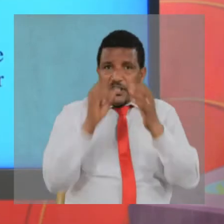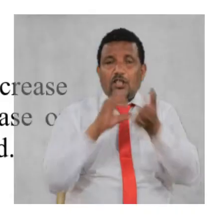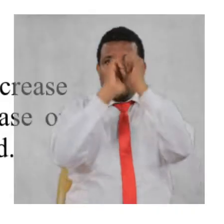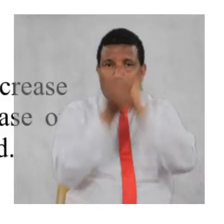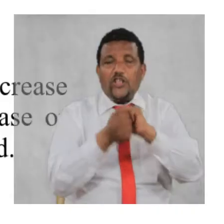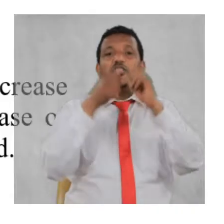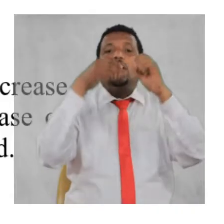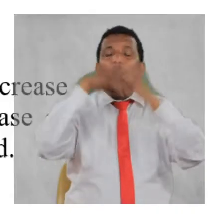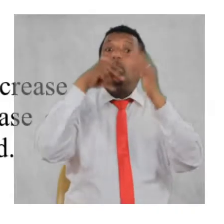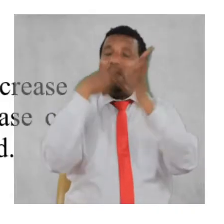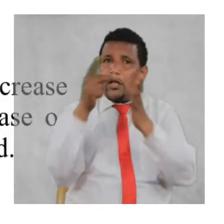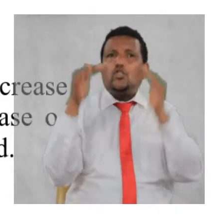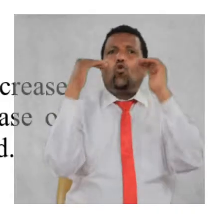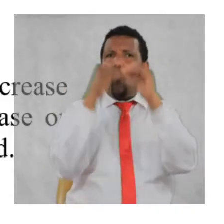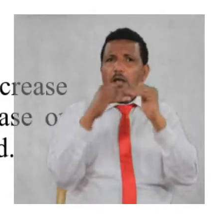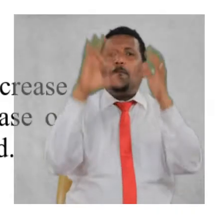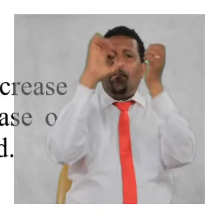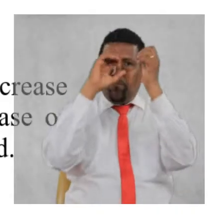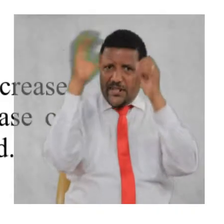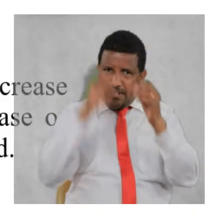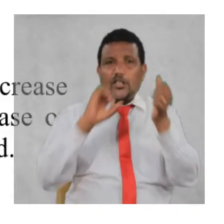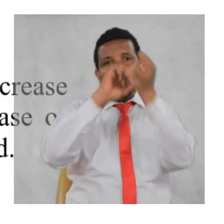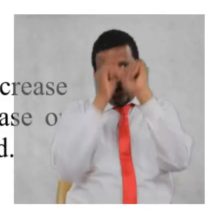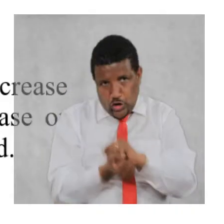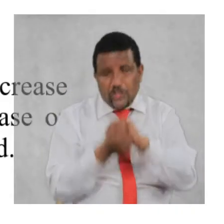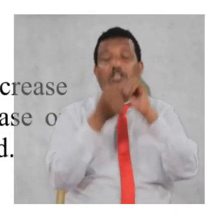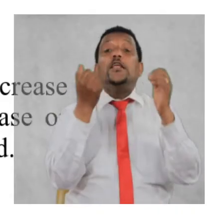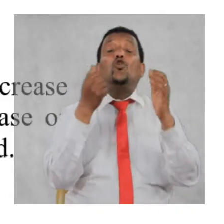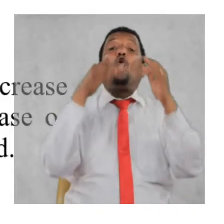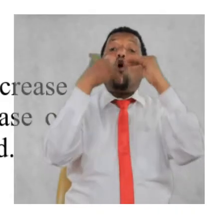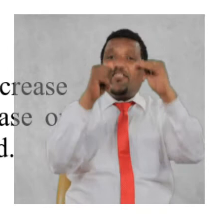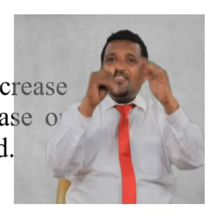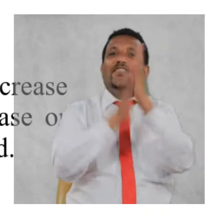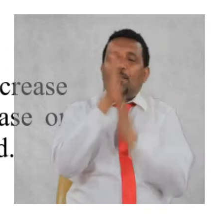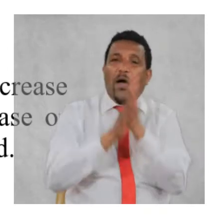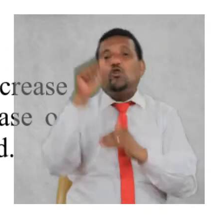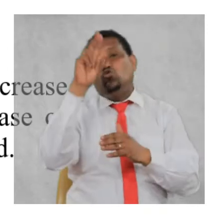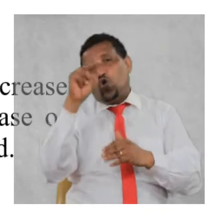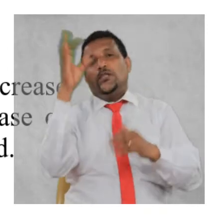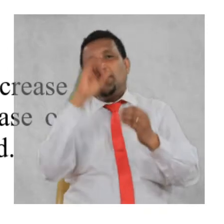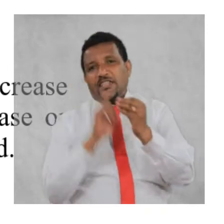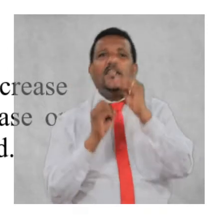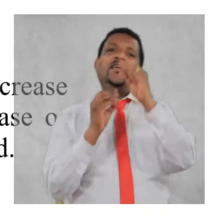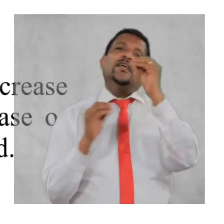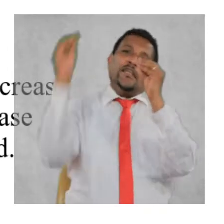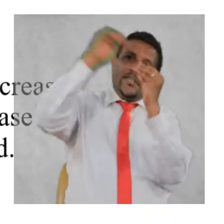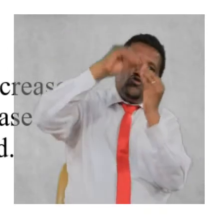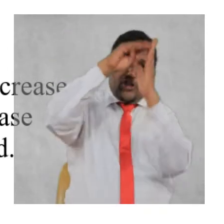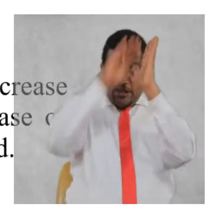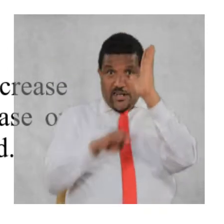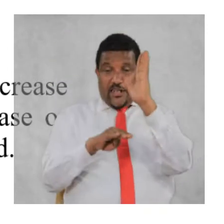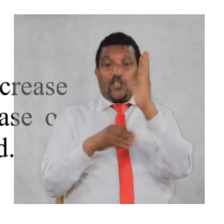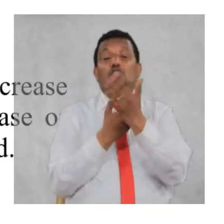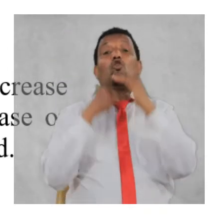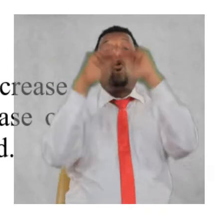is equal to the percentage change in quantity demanded is a 20% increase or decrease in quantity demanded is caused